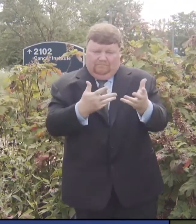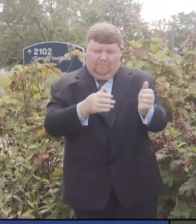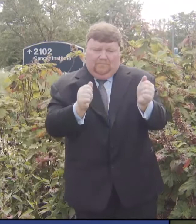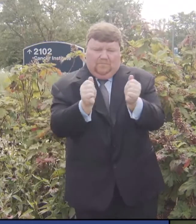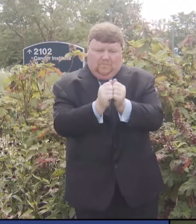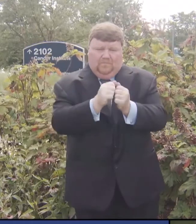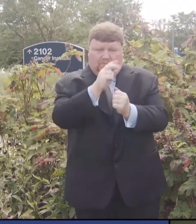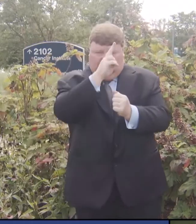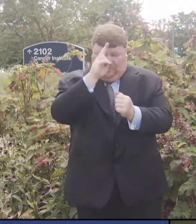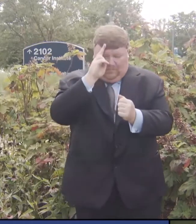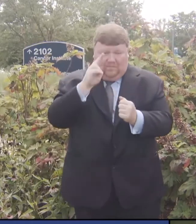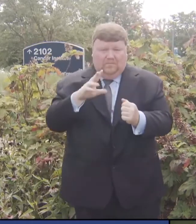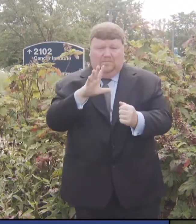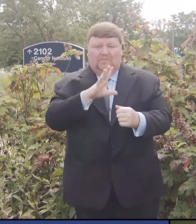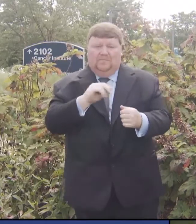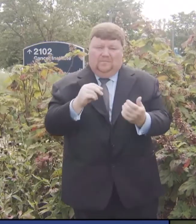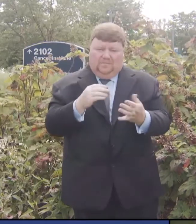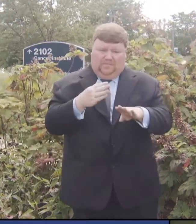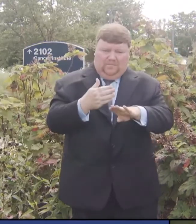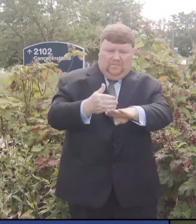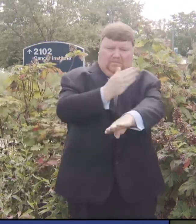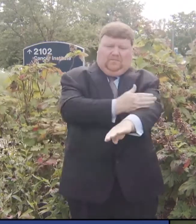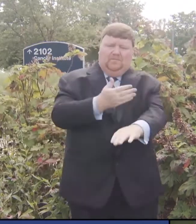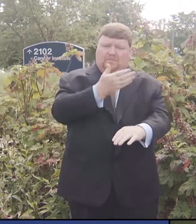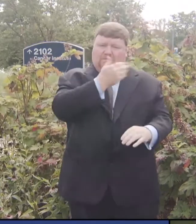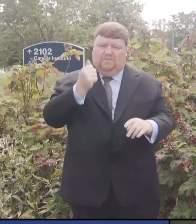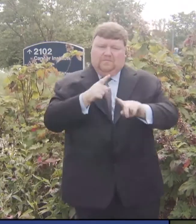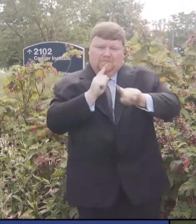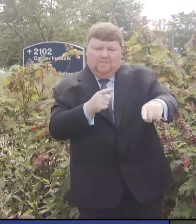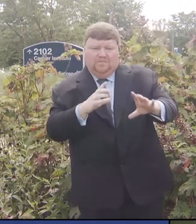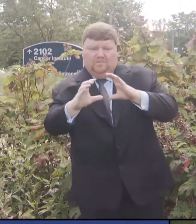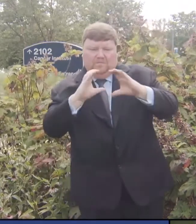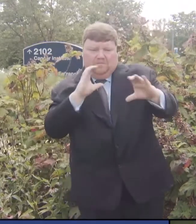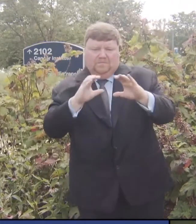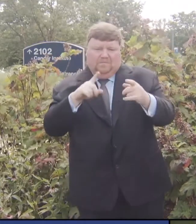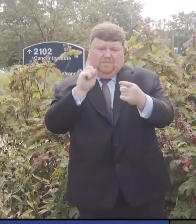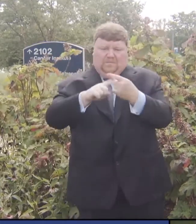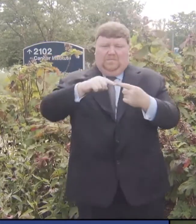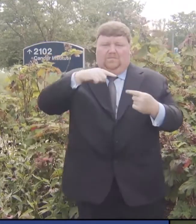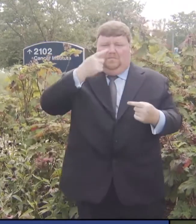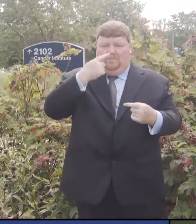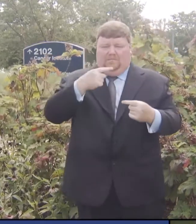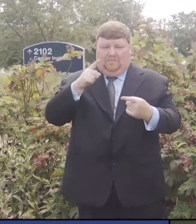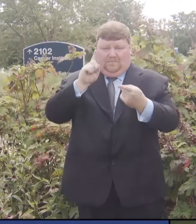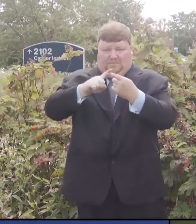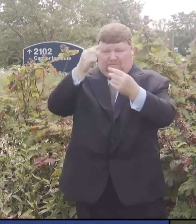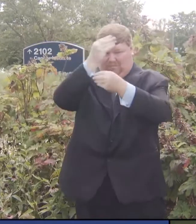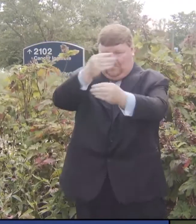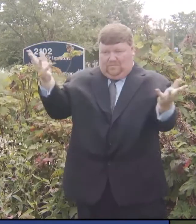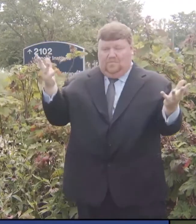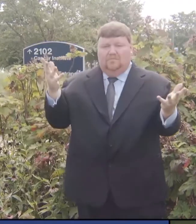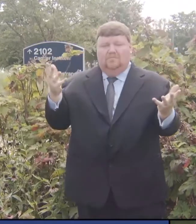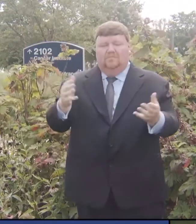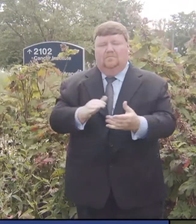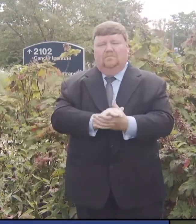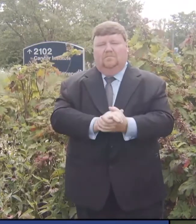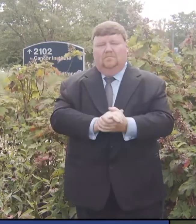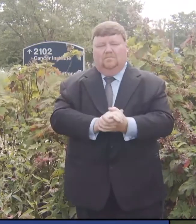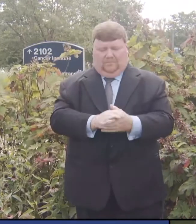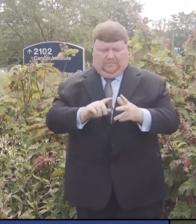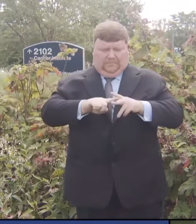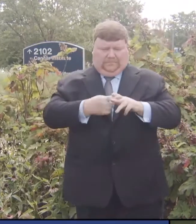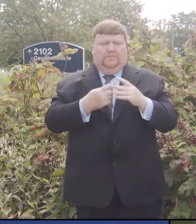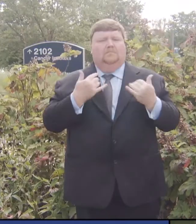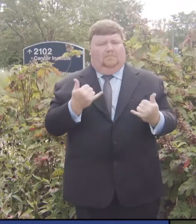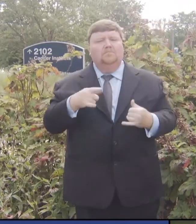healthcare providers to improve the reporting and communicate it to the public as soon as we receive it. Starting